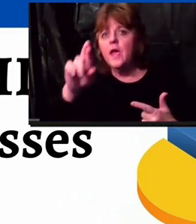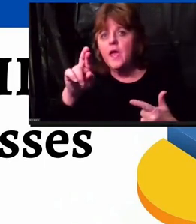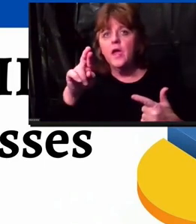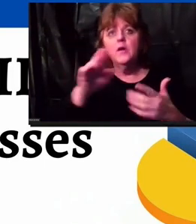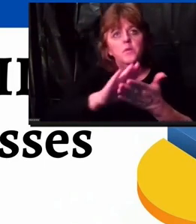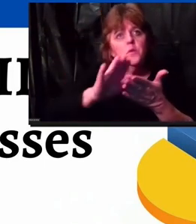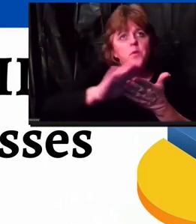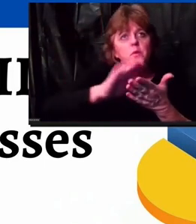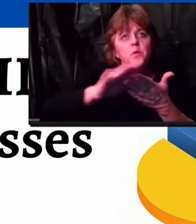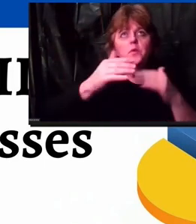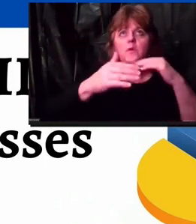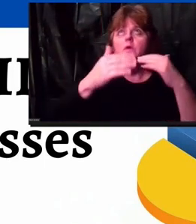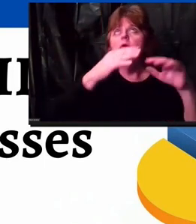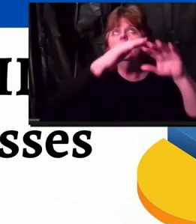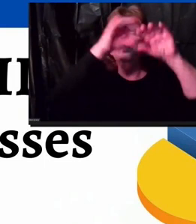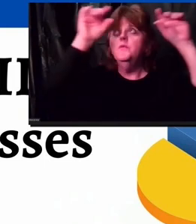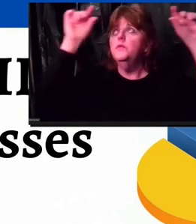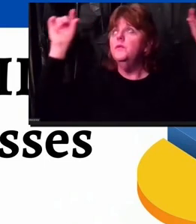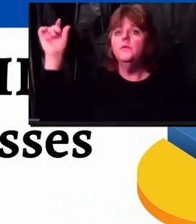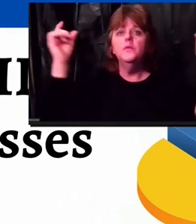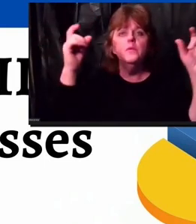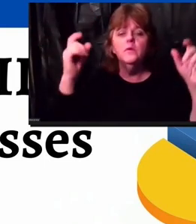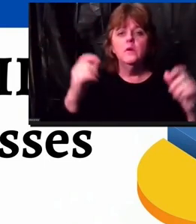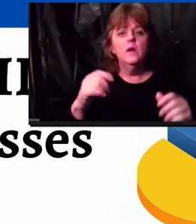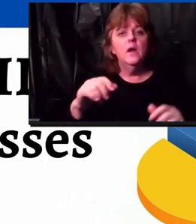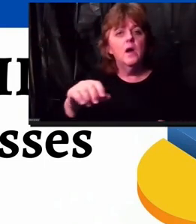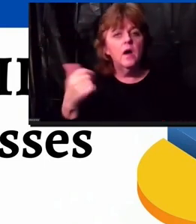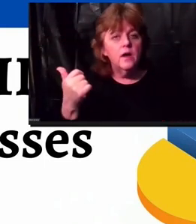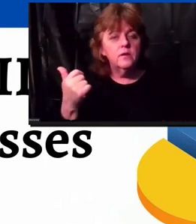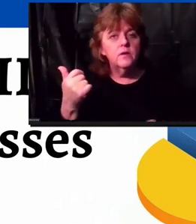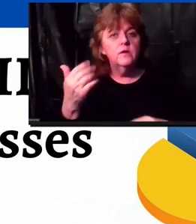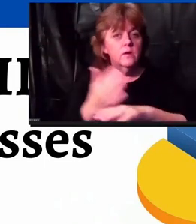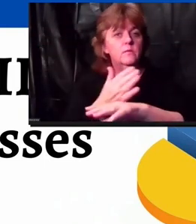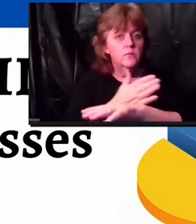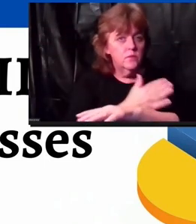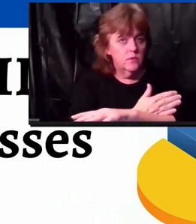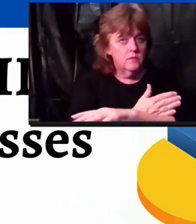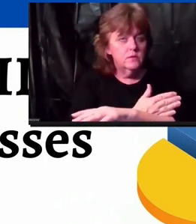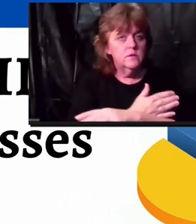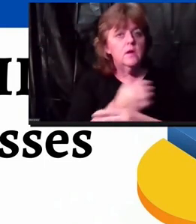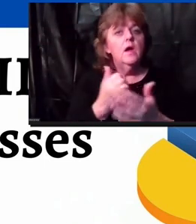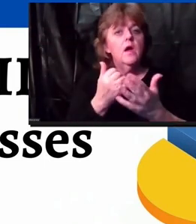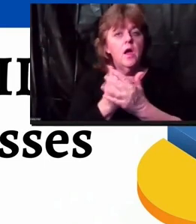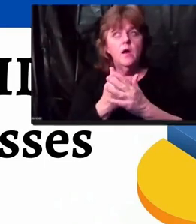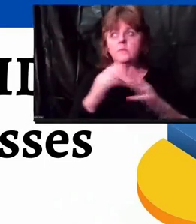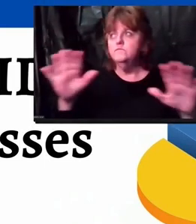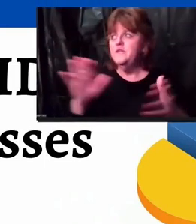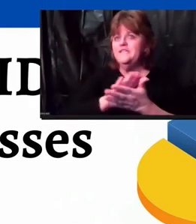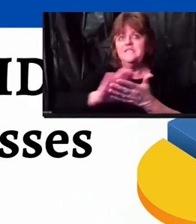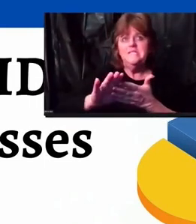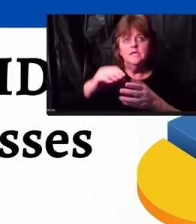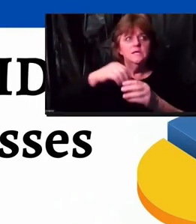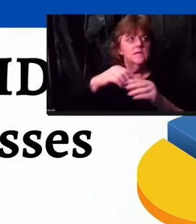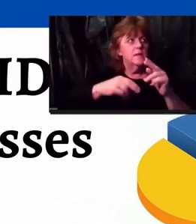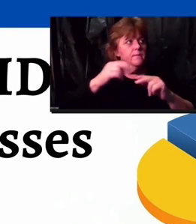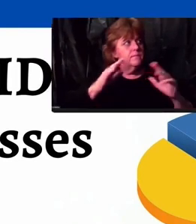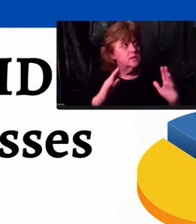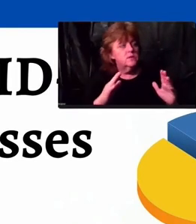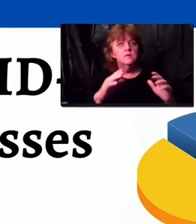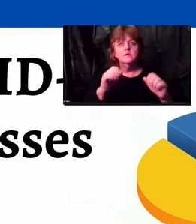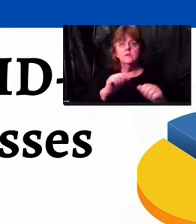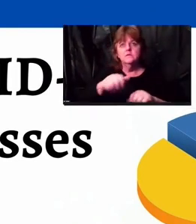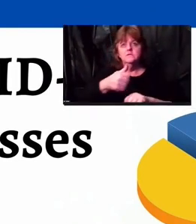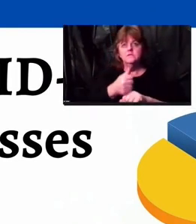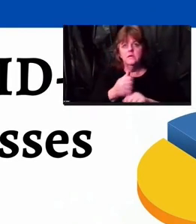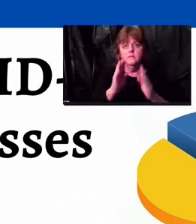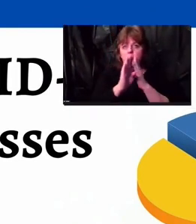establishment. It can also be used to do other improvements to a space that would improve the environmental conditions, partitions, and a